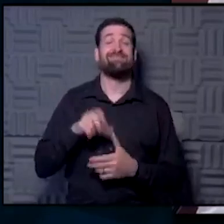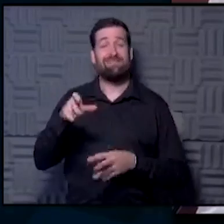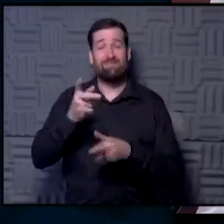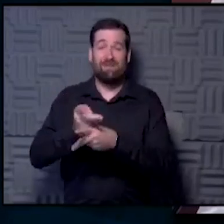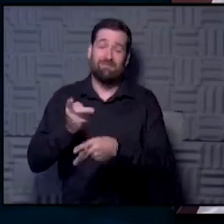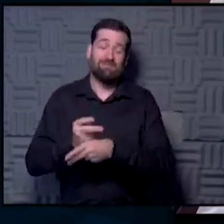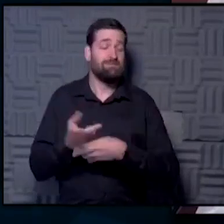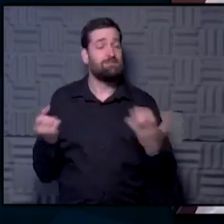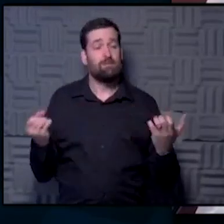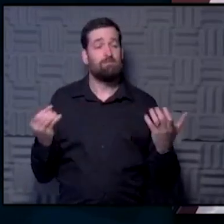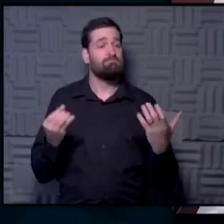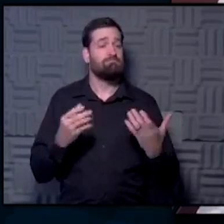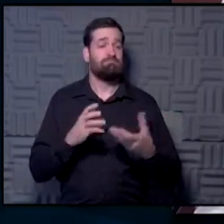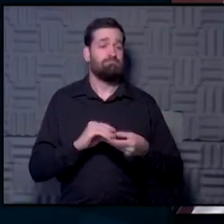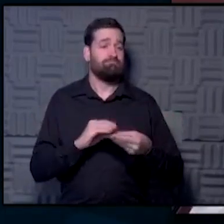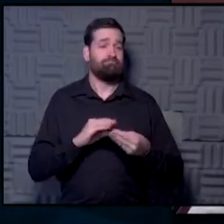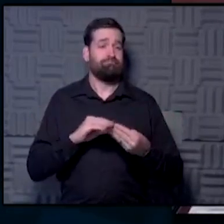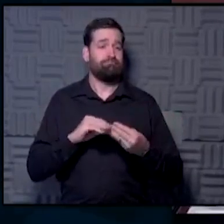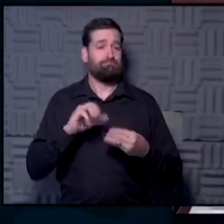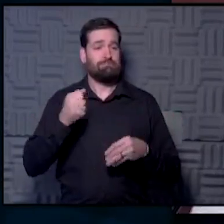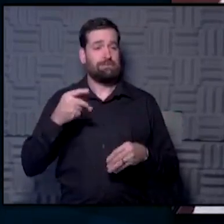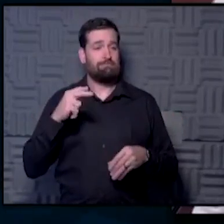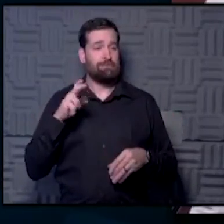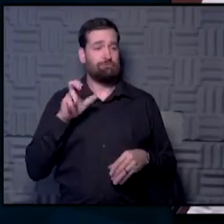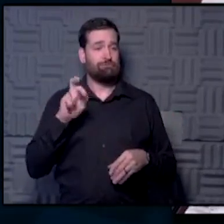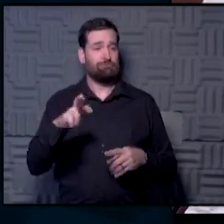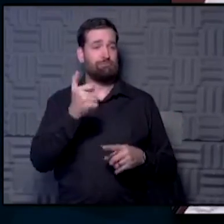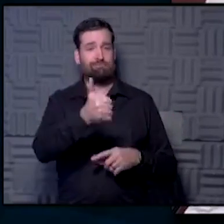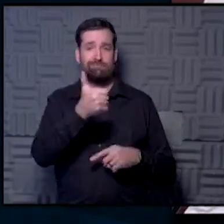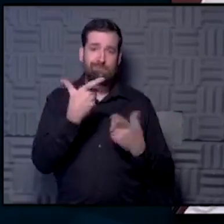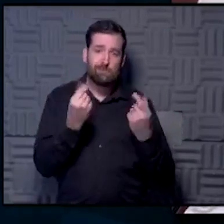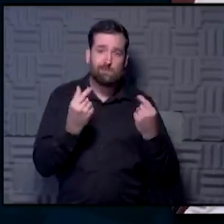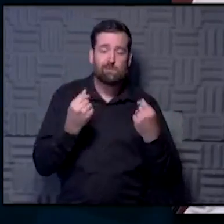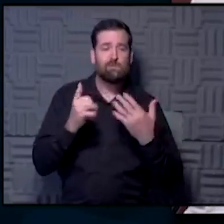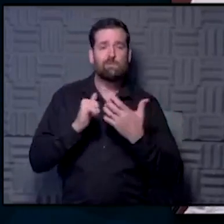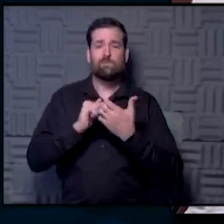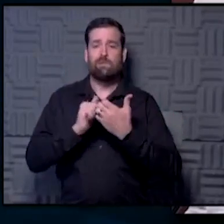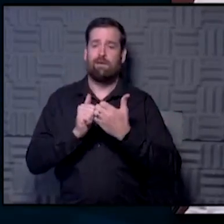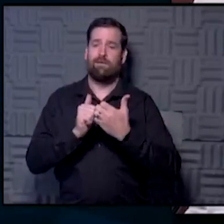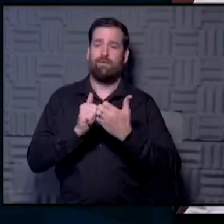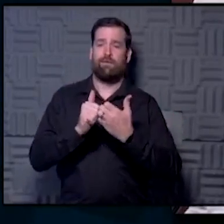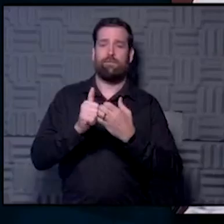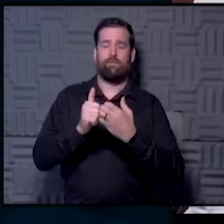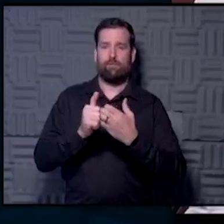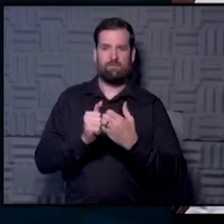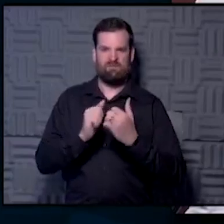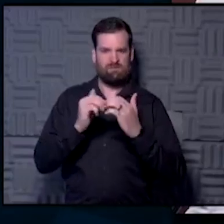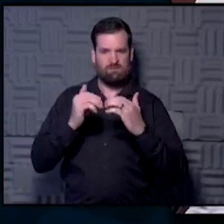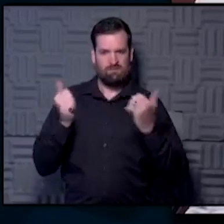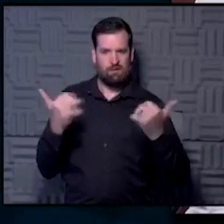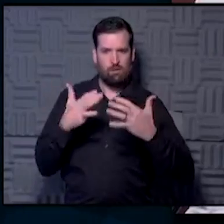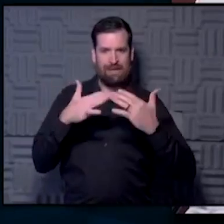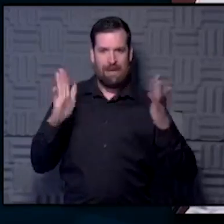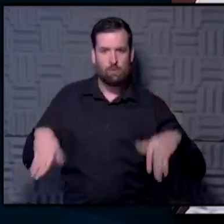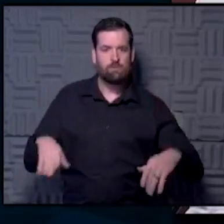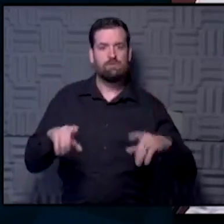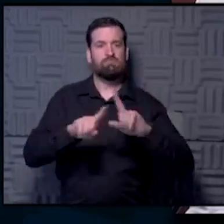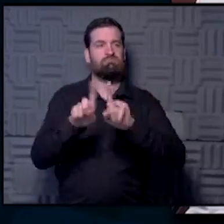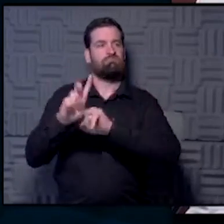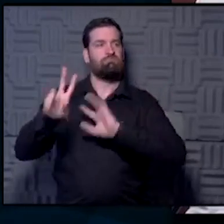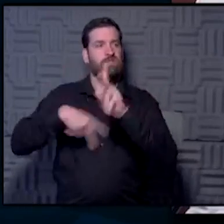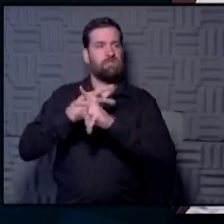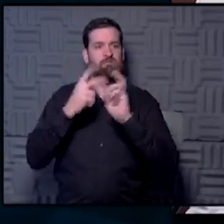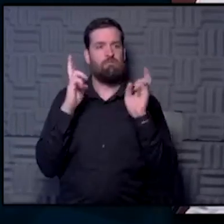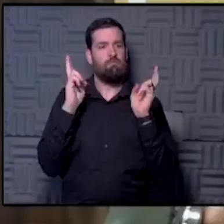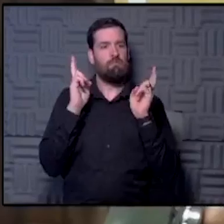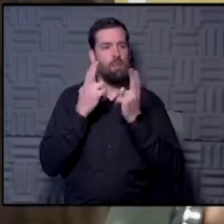here. Well, tell us a little bit, Spencer, about what you do and how do you make a haunted house or other type of Halloween attraction